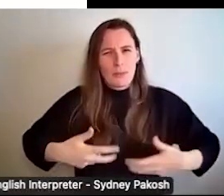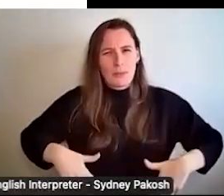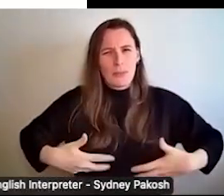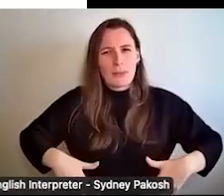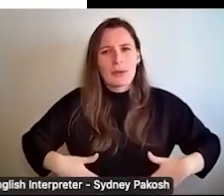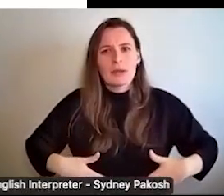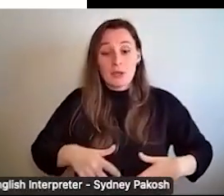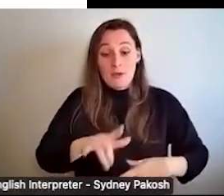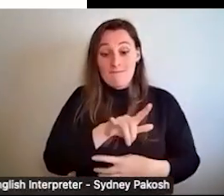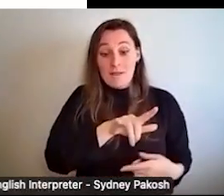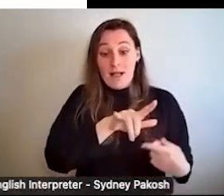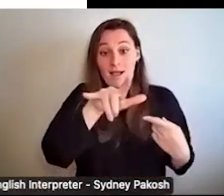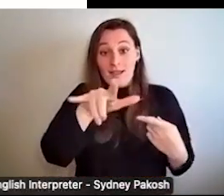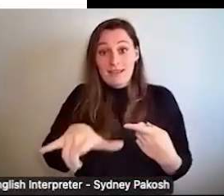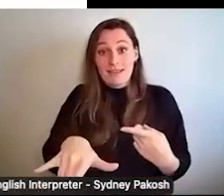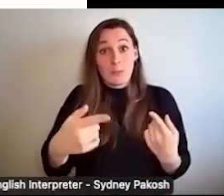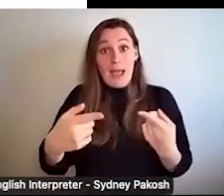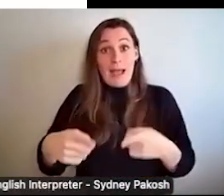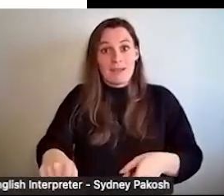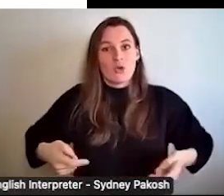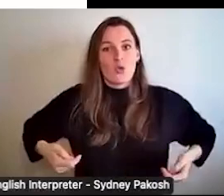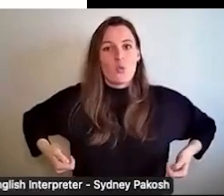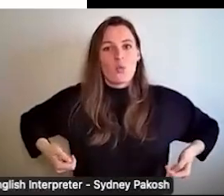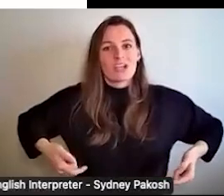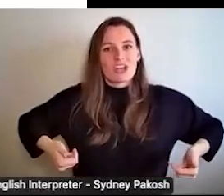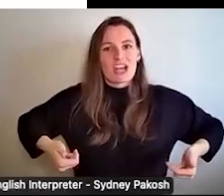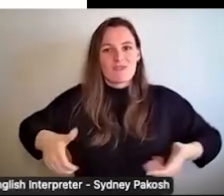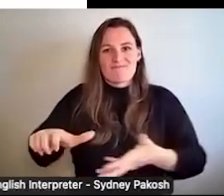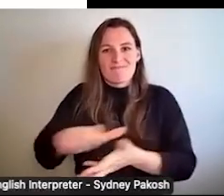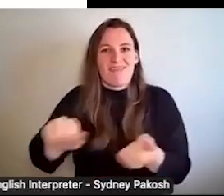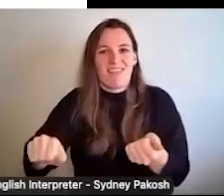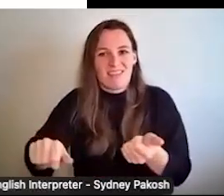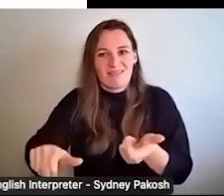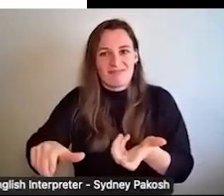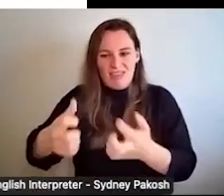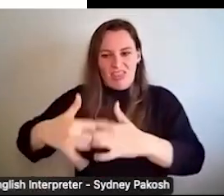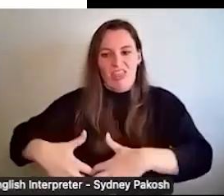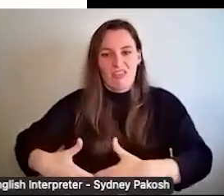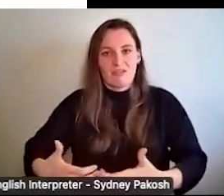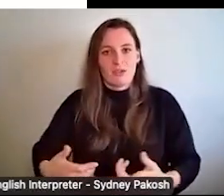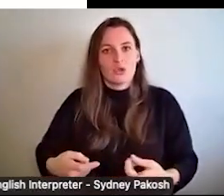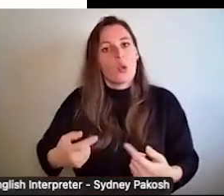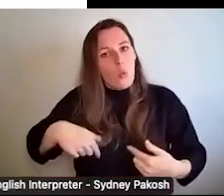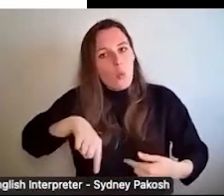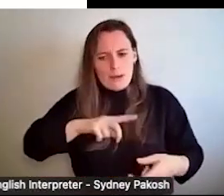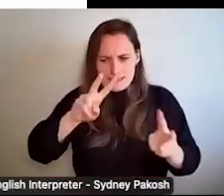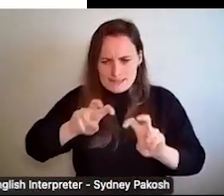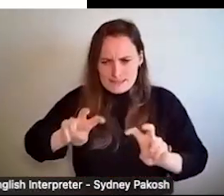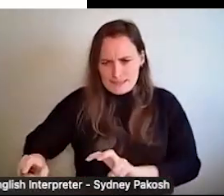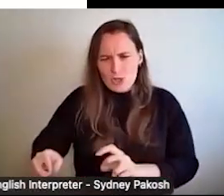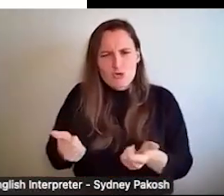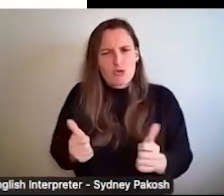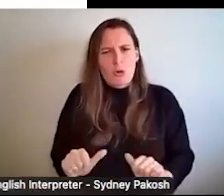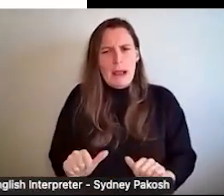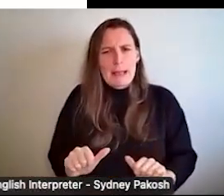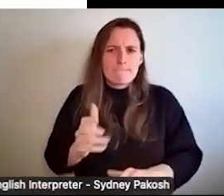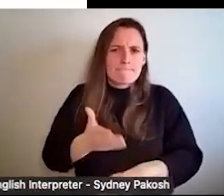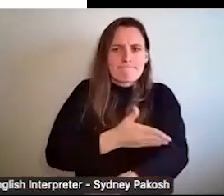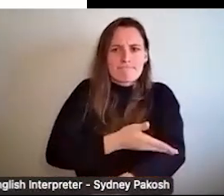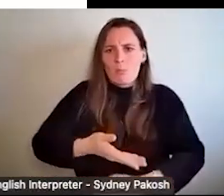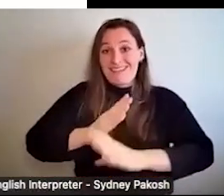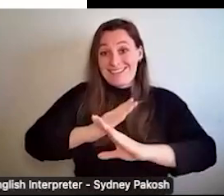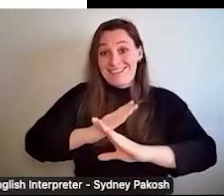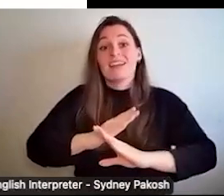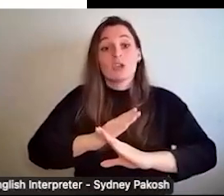during air travel, and we're trying to figure out how to prevent that from happening. The specific objectives of our